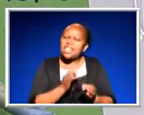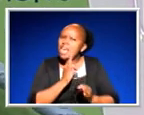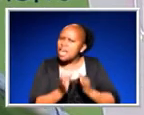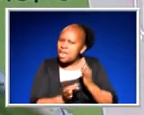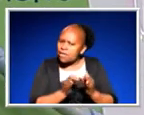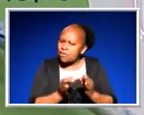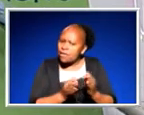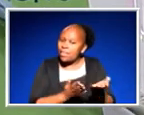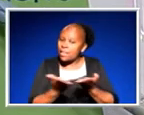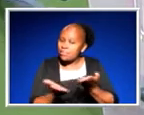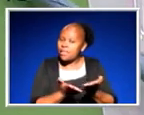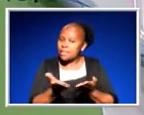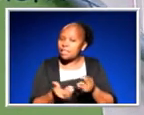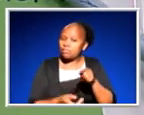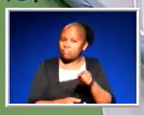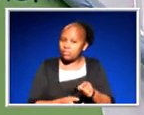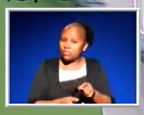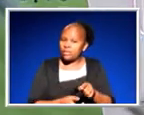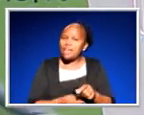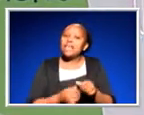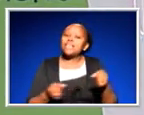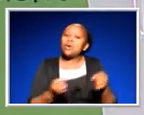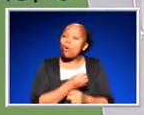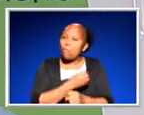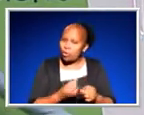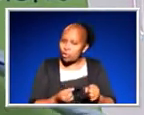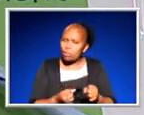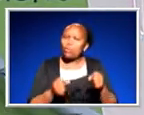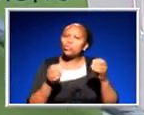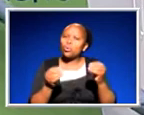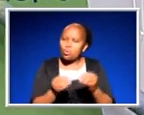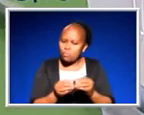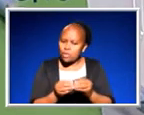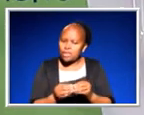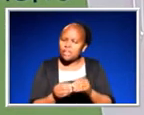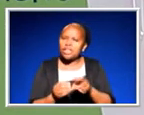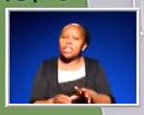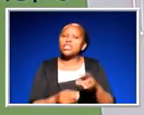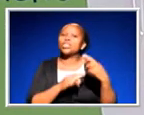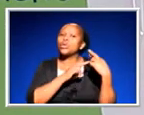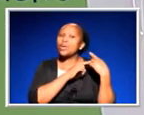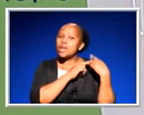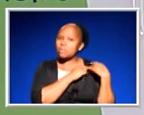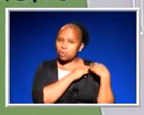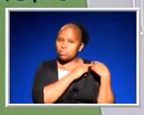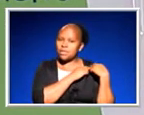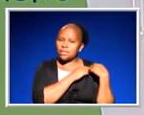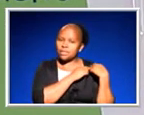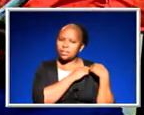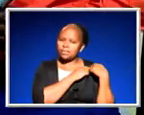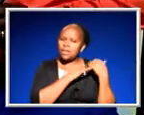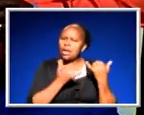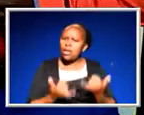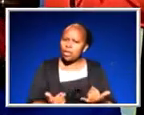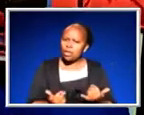the business is unable to meet its obligations. Now,